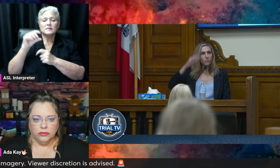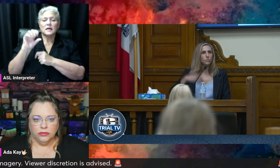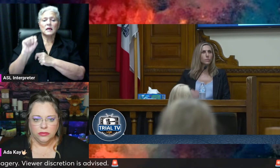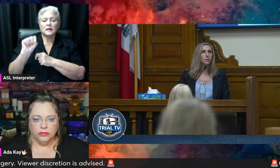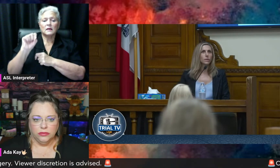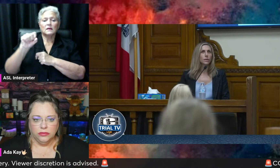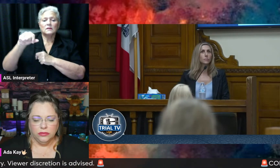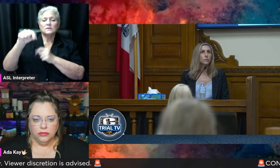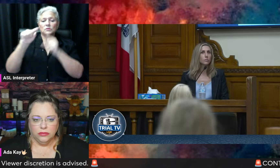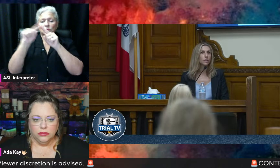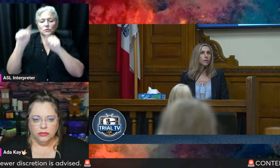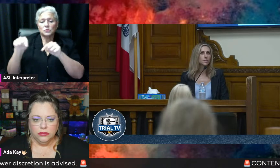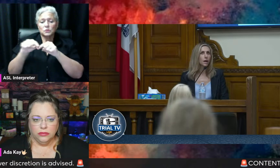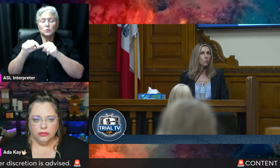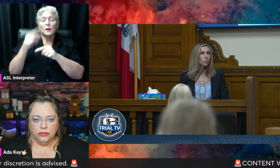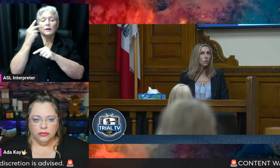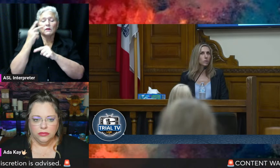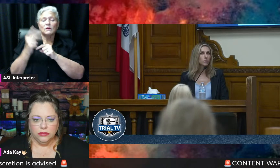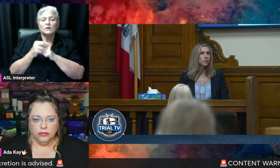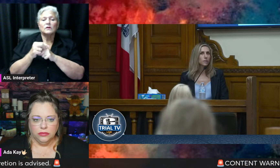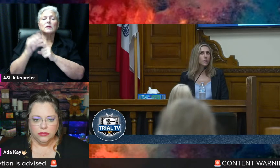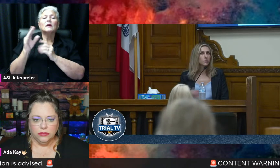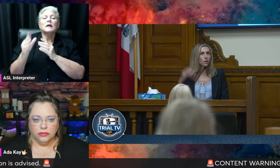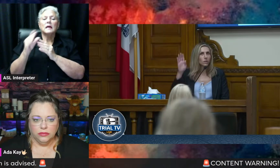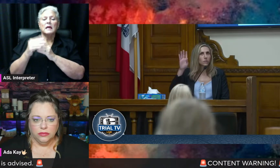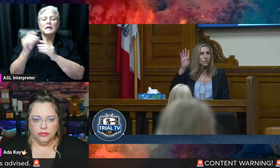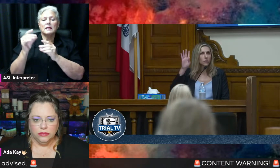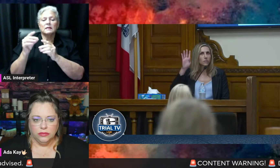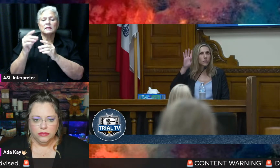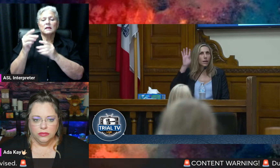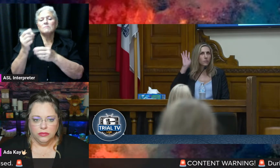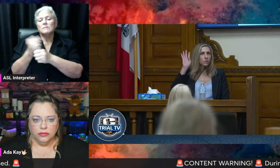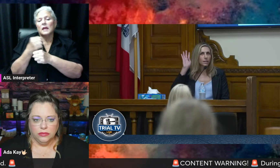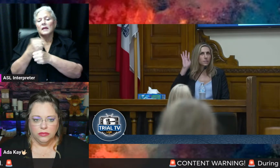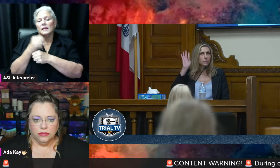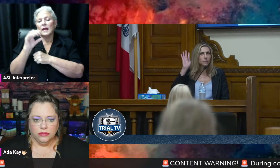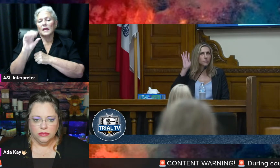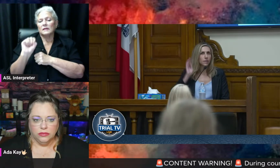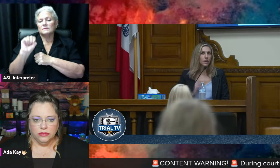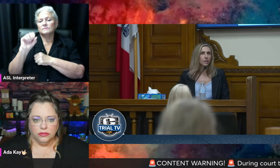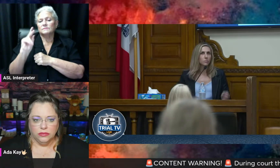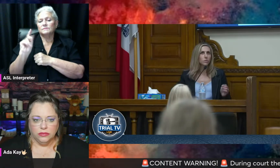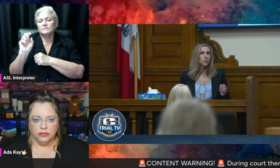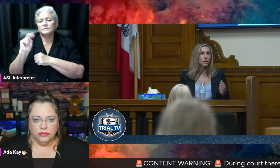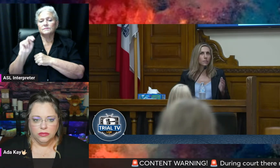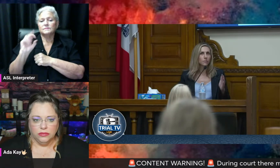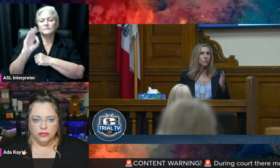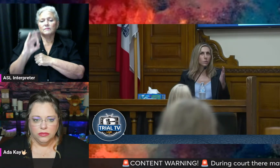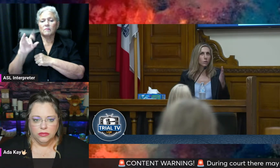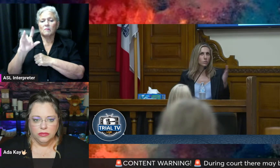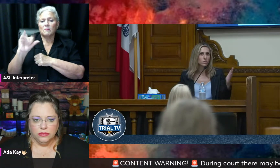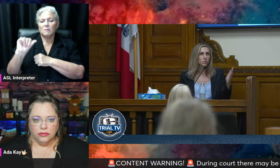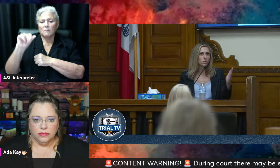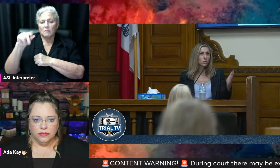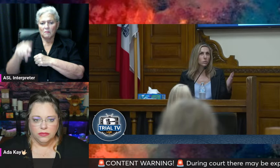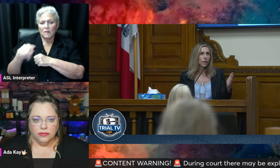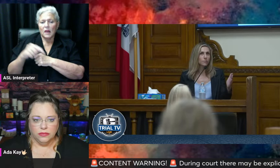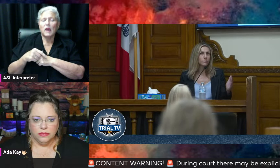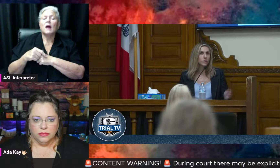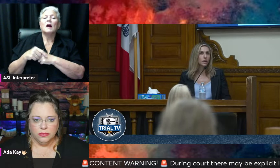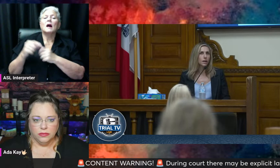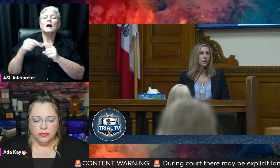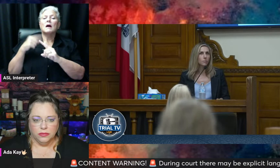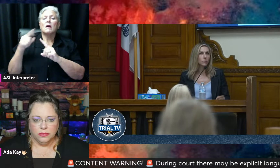skin can be reflected upward. And on the lateral aspect of the head, when looking at the photo, it's on